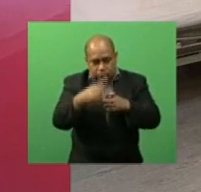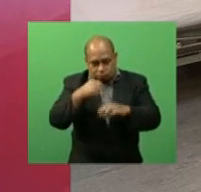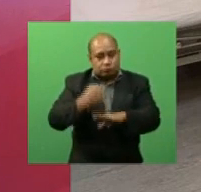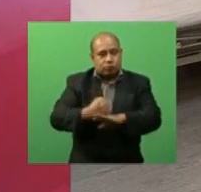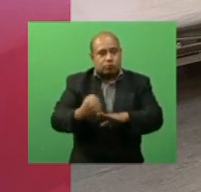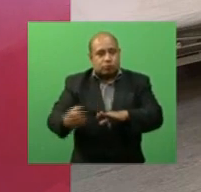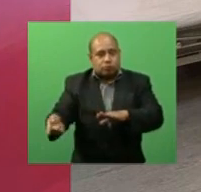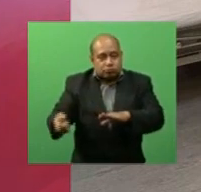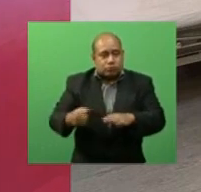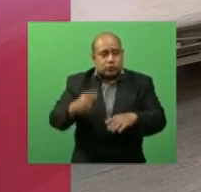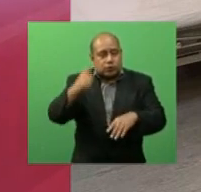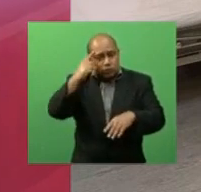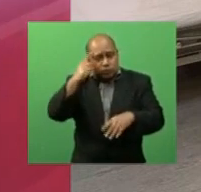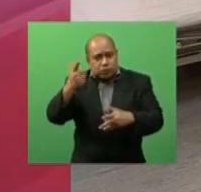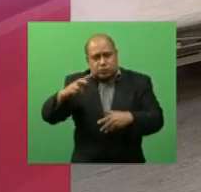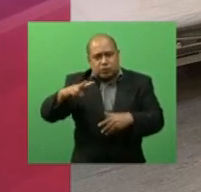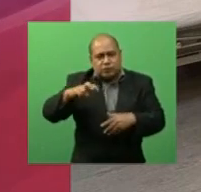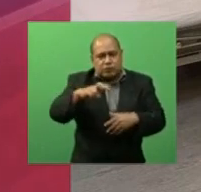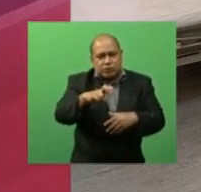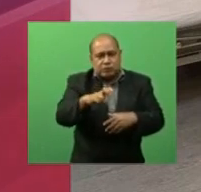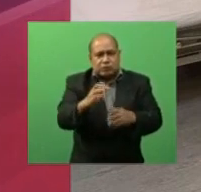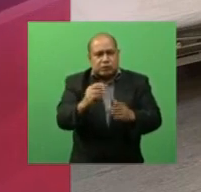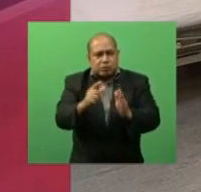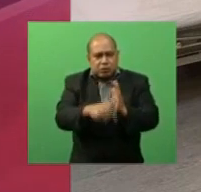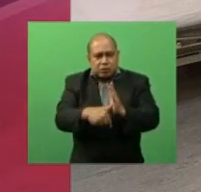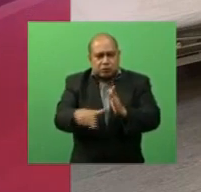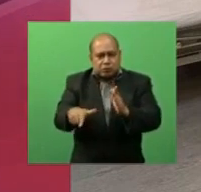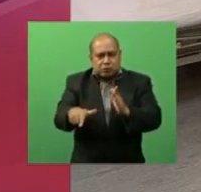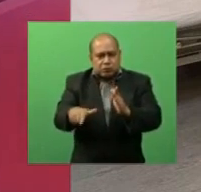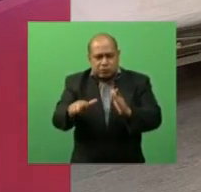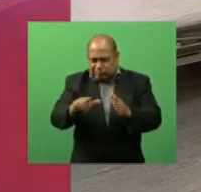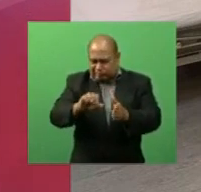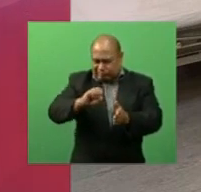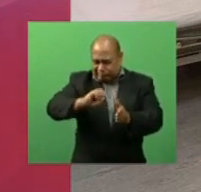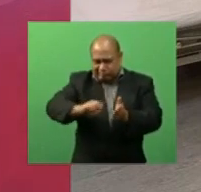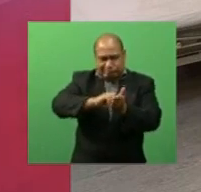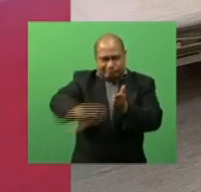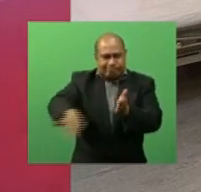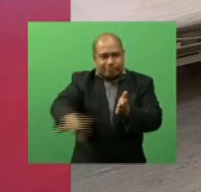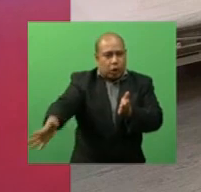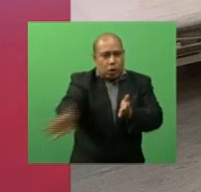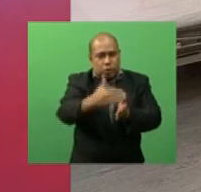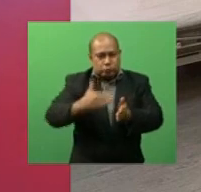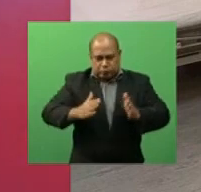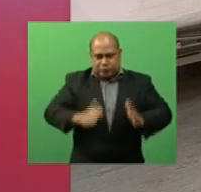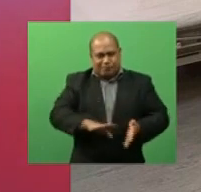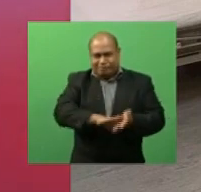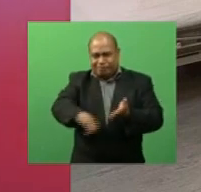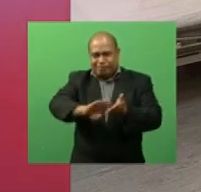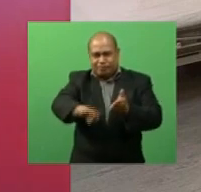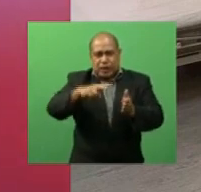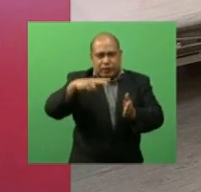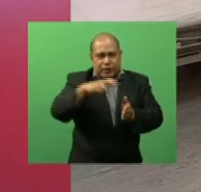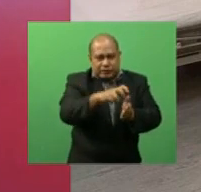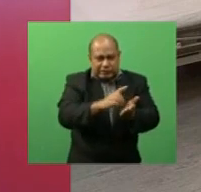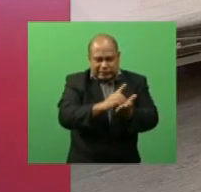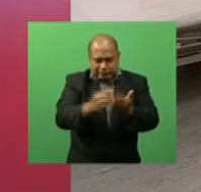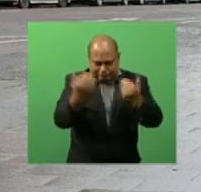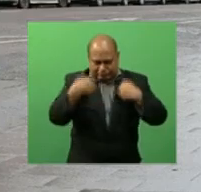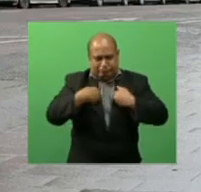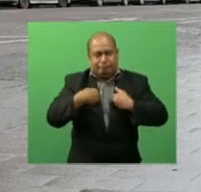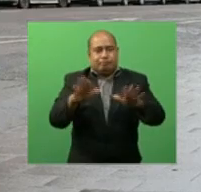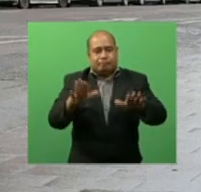some time to be able to shed itself from the human body in those who have the disease. And that's why after 31 days we test